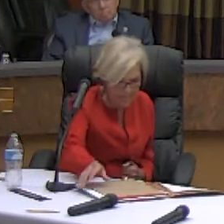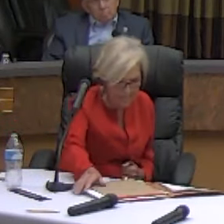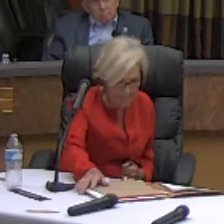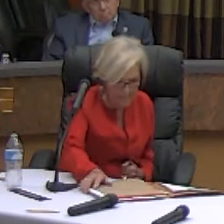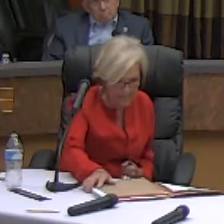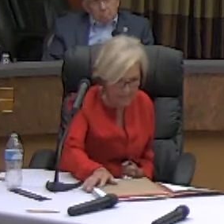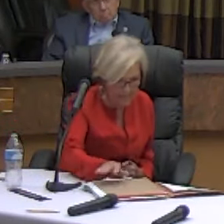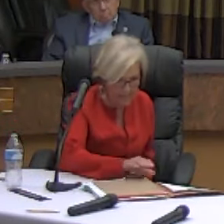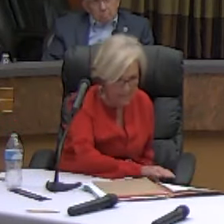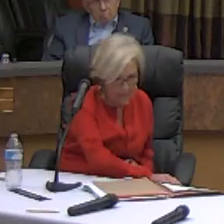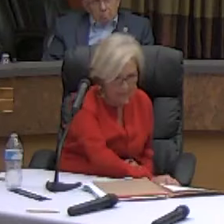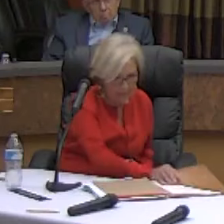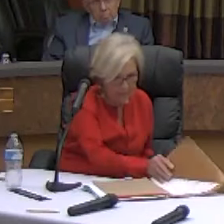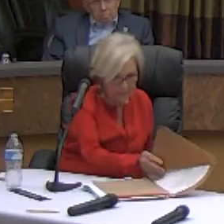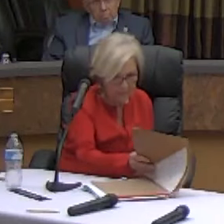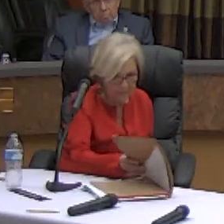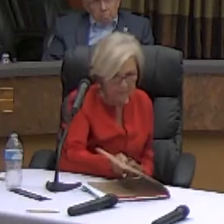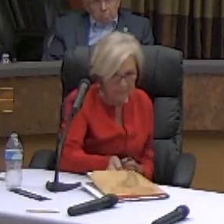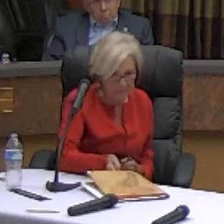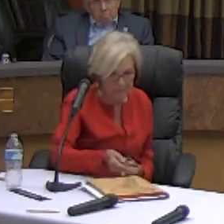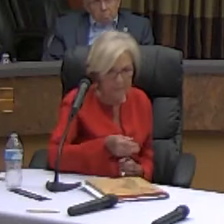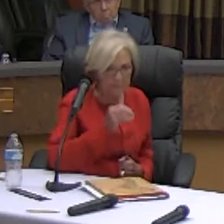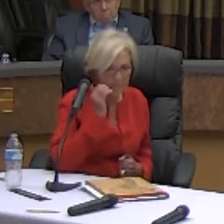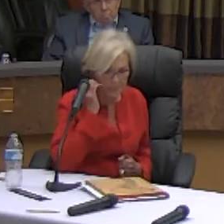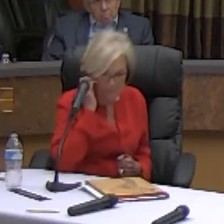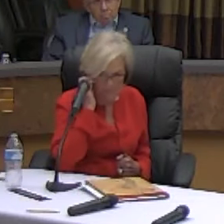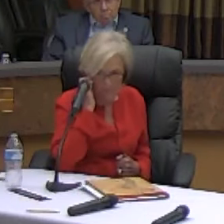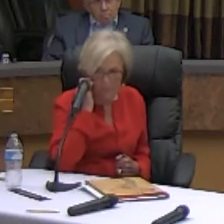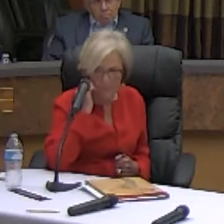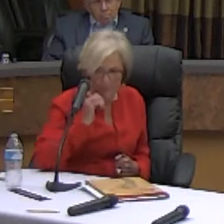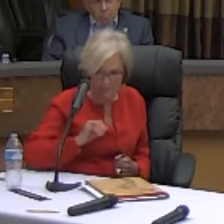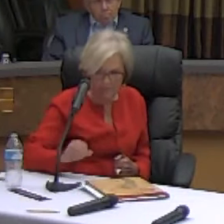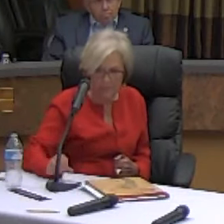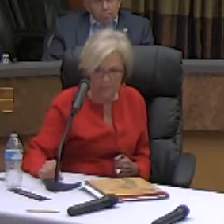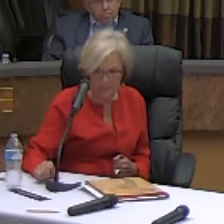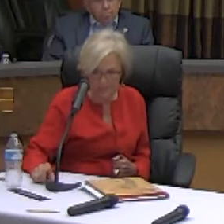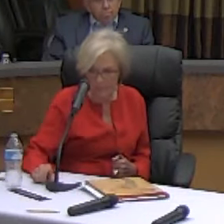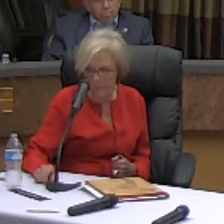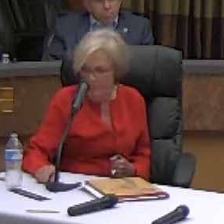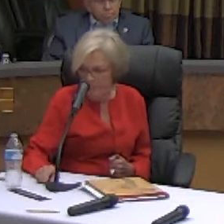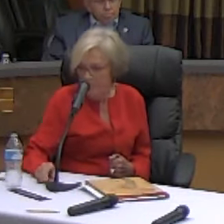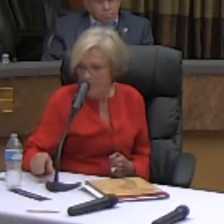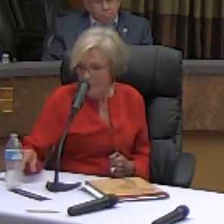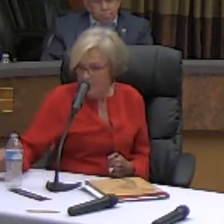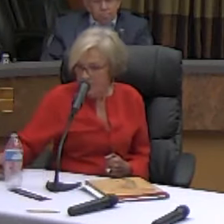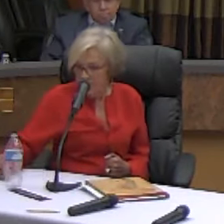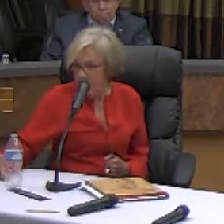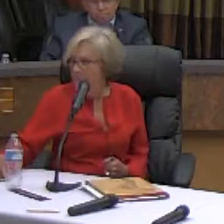safety deserve neither liberty nor safety. This meeting is adjourned.